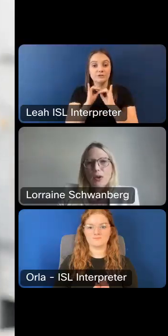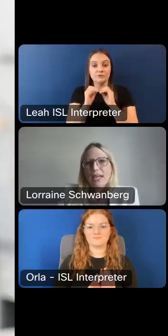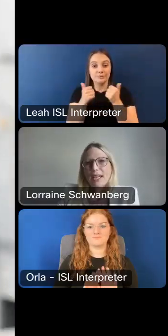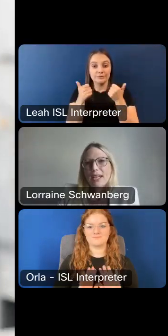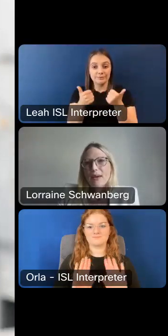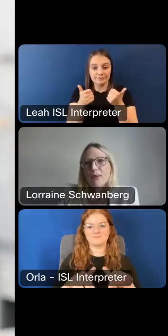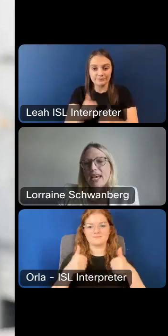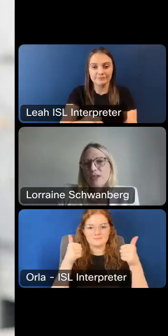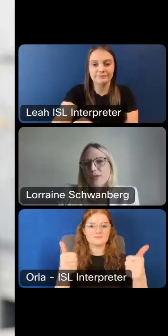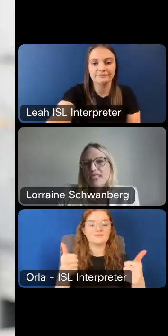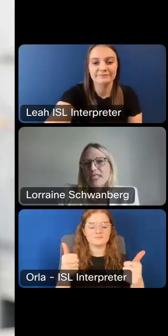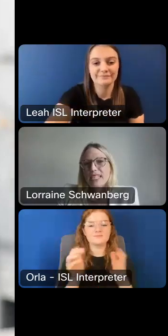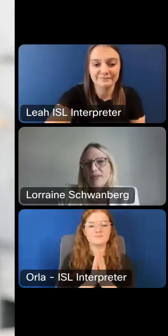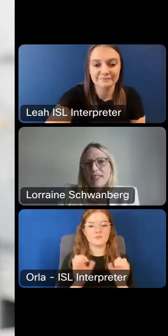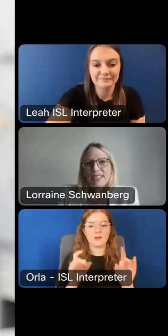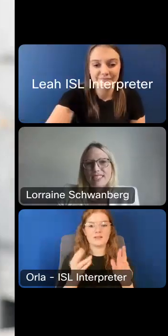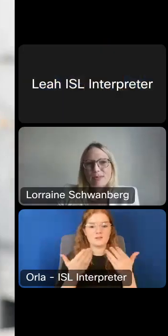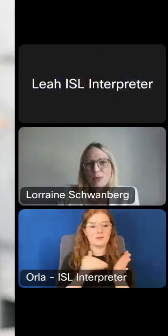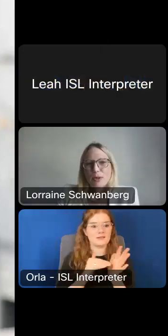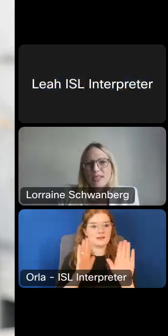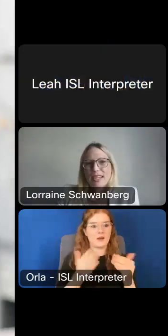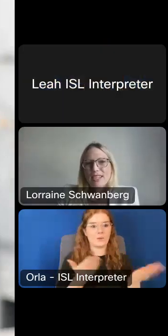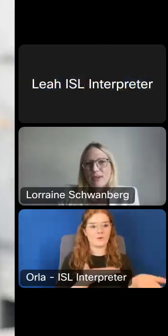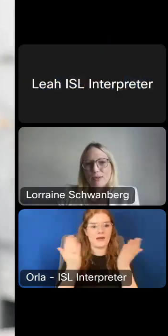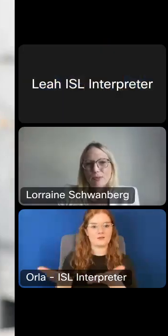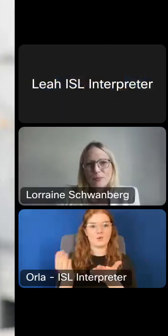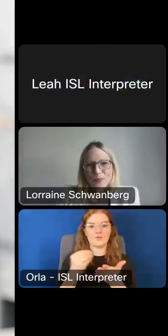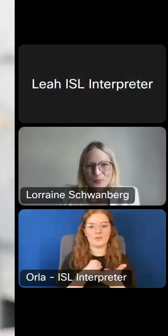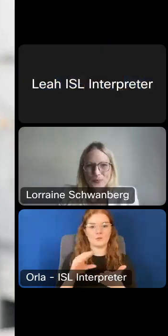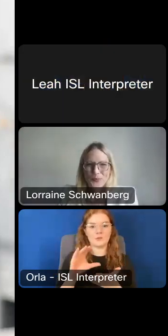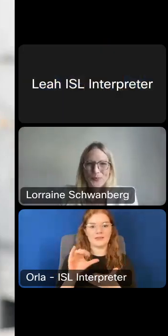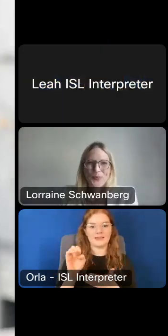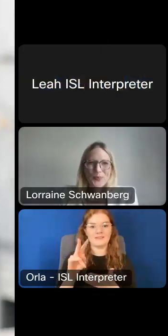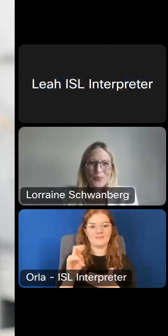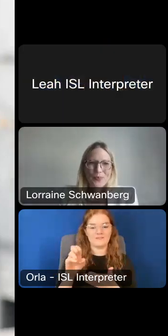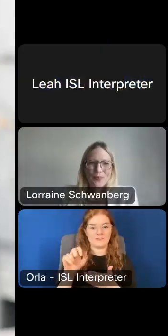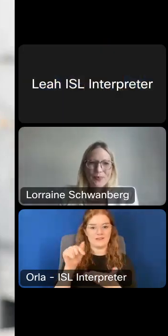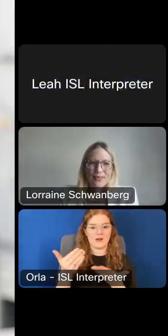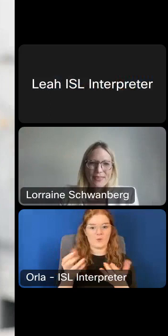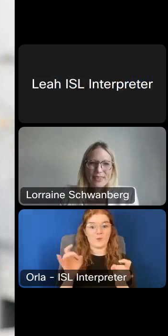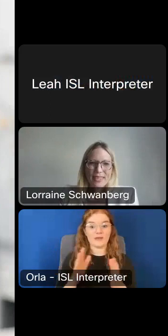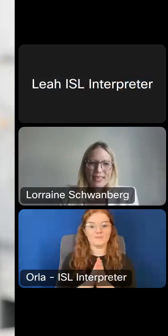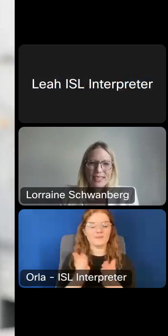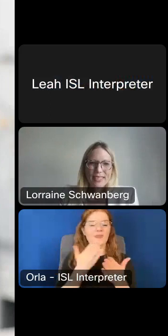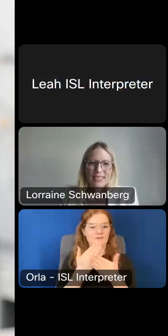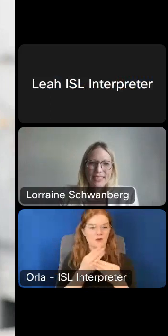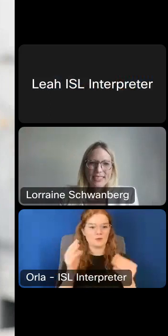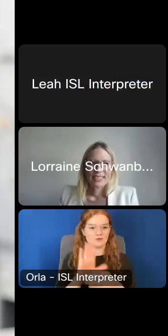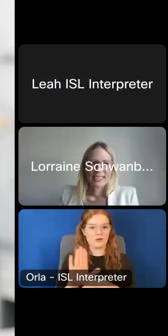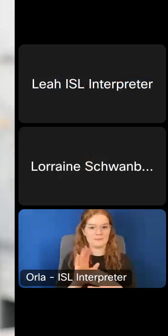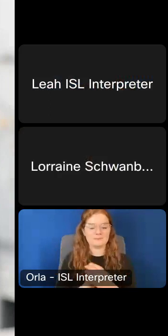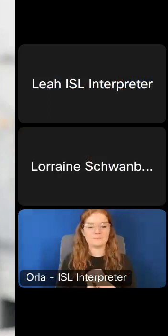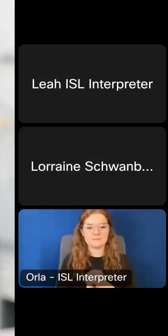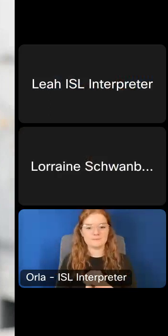Okay, and I'm going to hand over to Eve at this point. Thank you. Thanks, Lorraine.